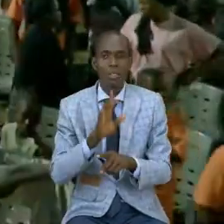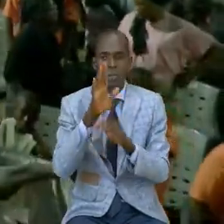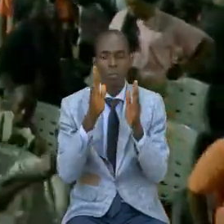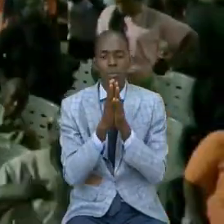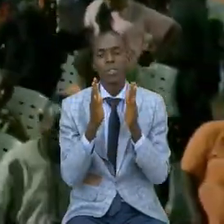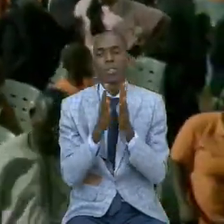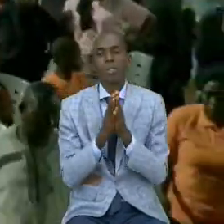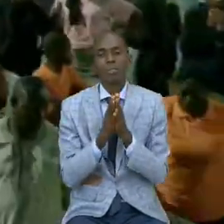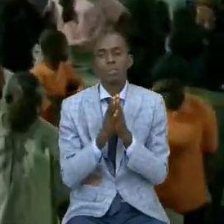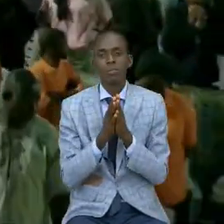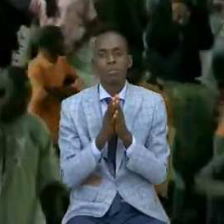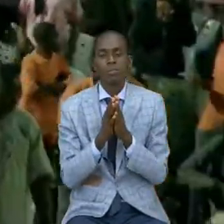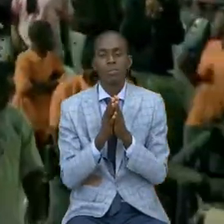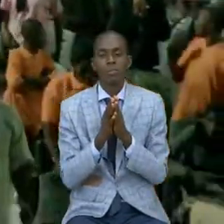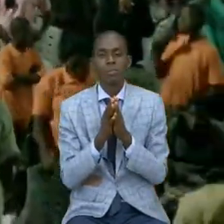away,